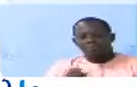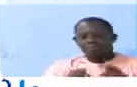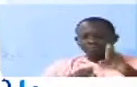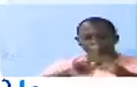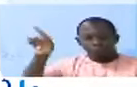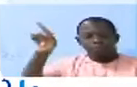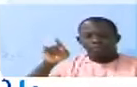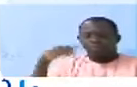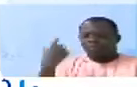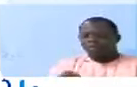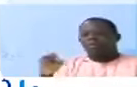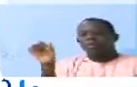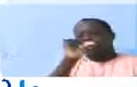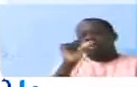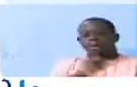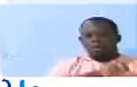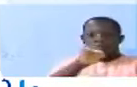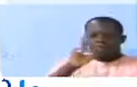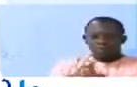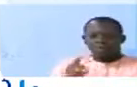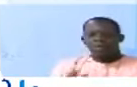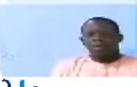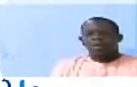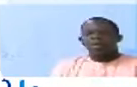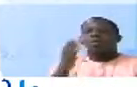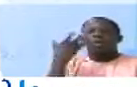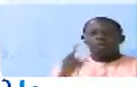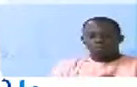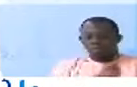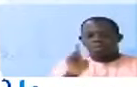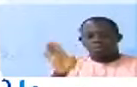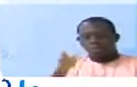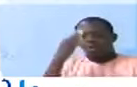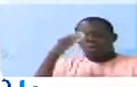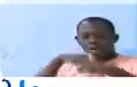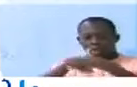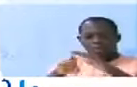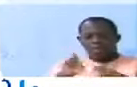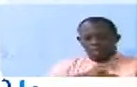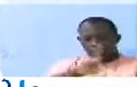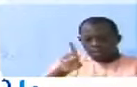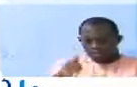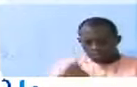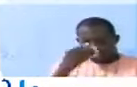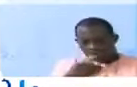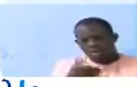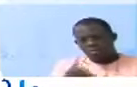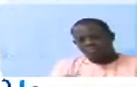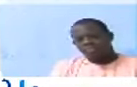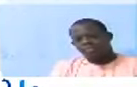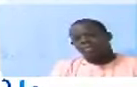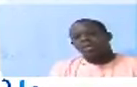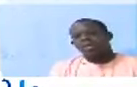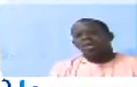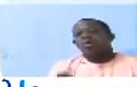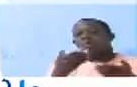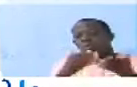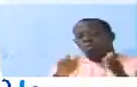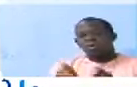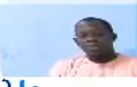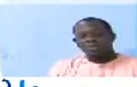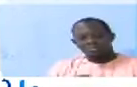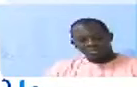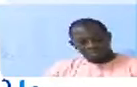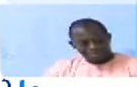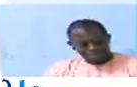seen. Dolbe duna je wato me. When we were going in there, no min bije mota misano la moy. The amount of filth in